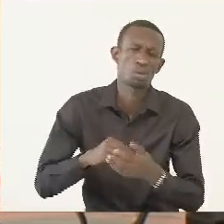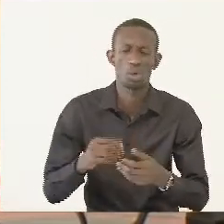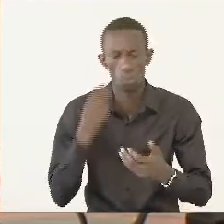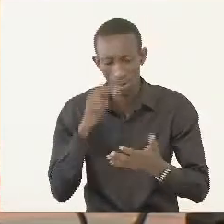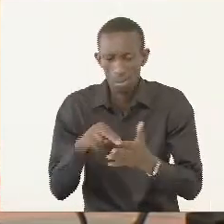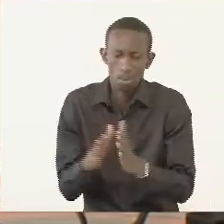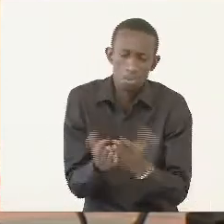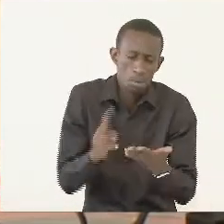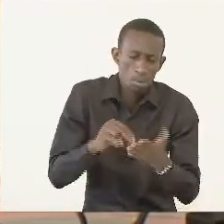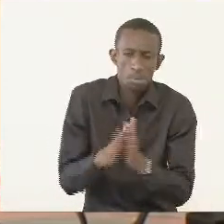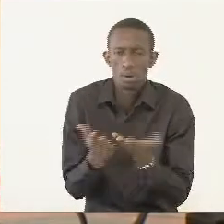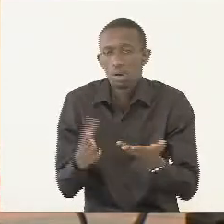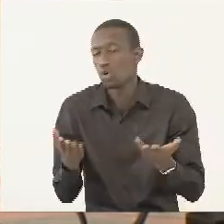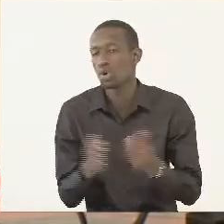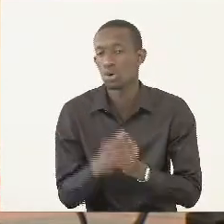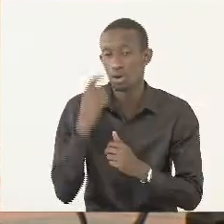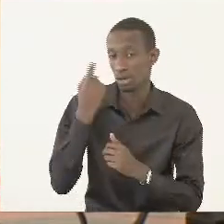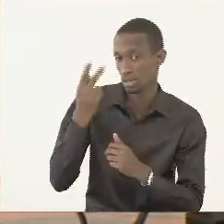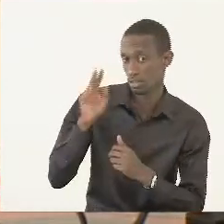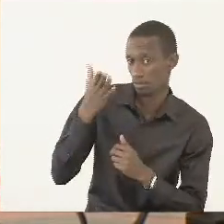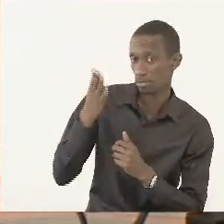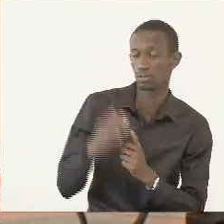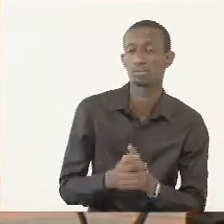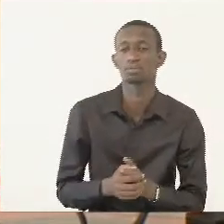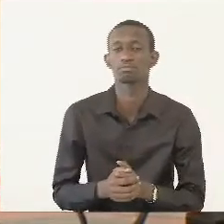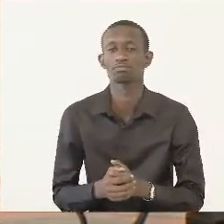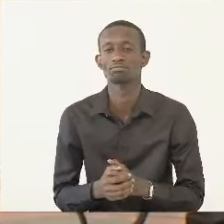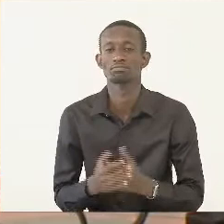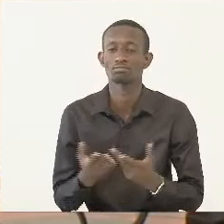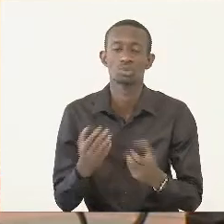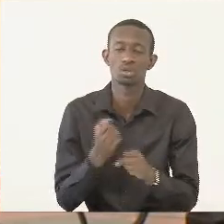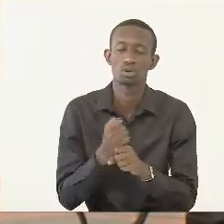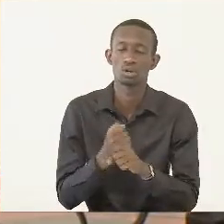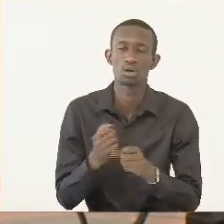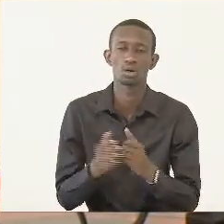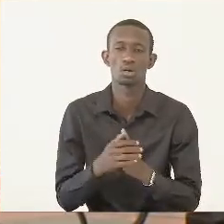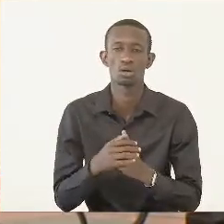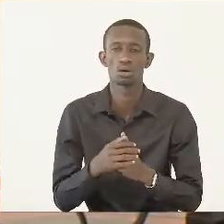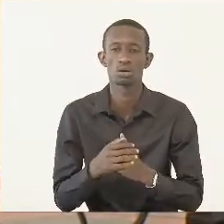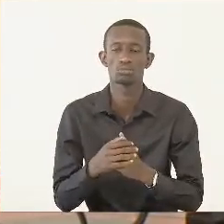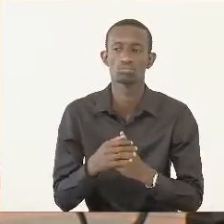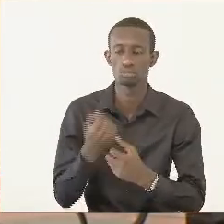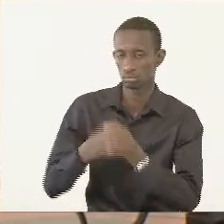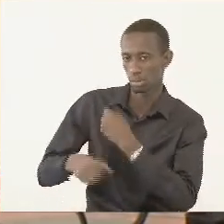can base on the video as a backup and be able to do the work. What do you say?